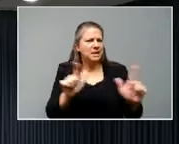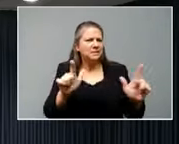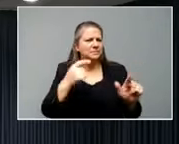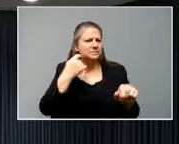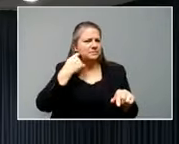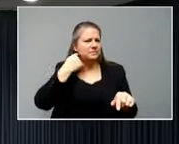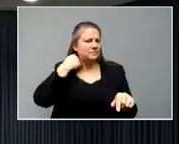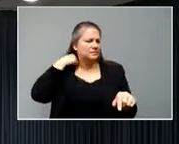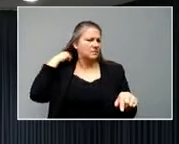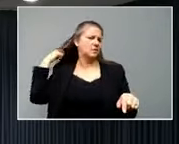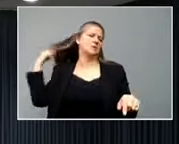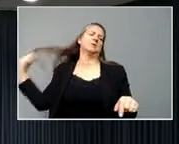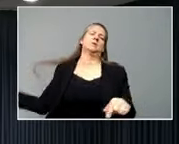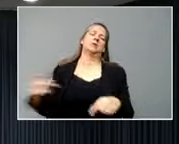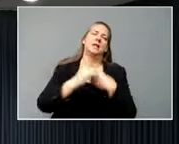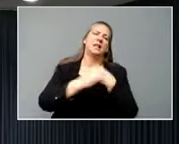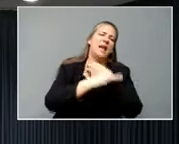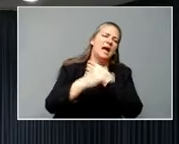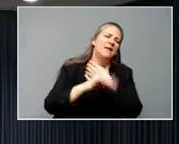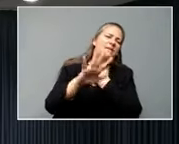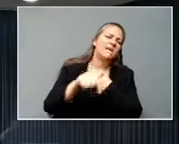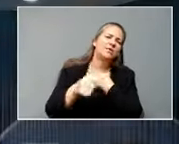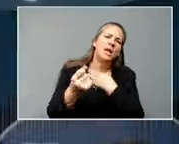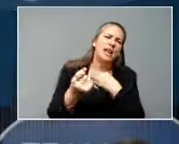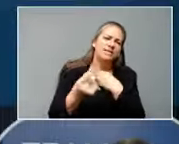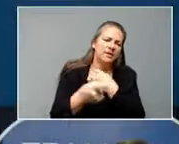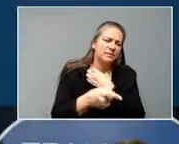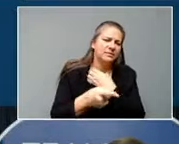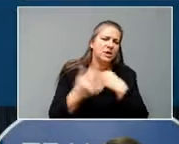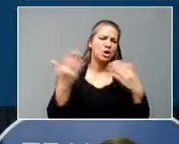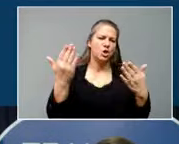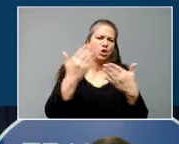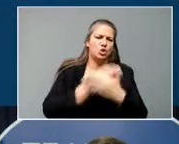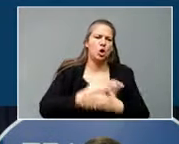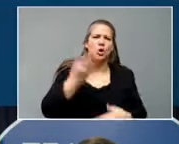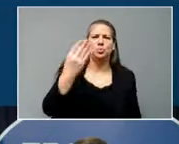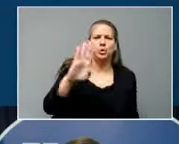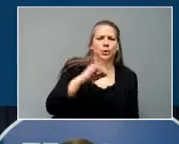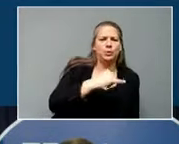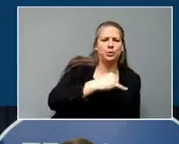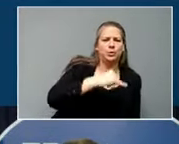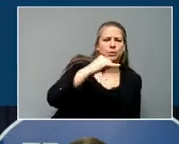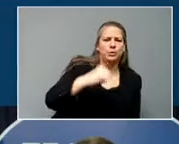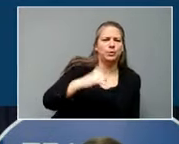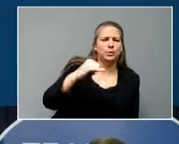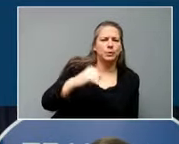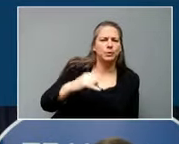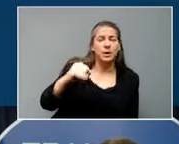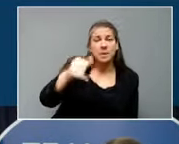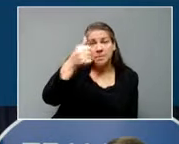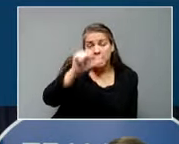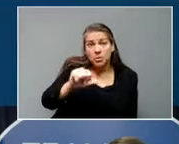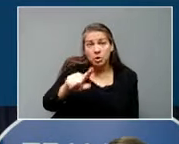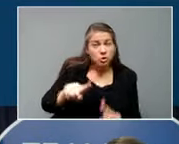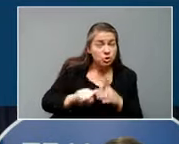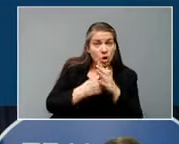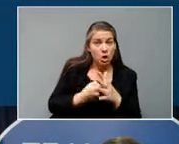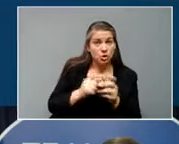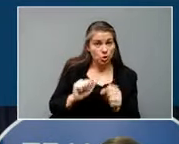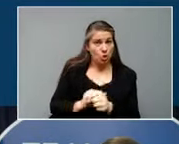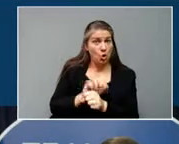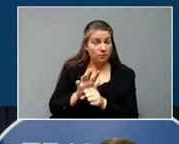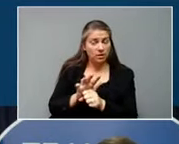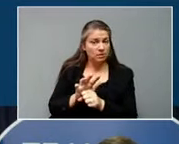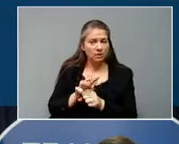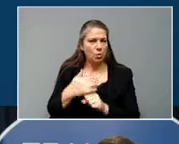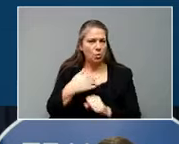chart. 5 to 11 is the dark blue line. And remember, in the beginning of COVID, we didn't see a whole